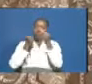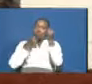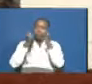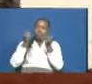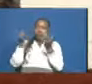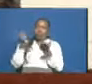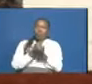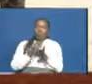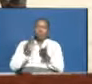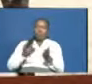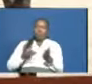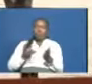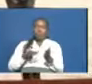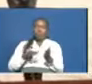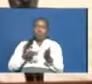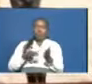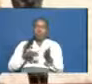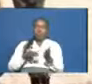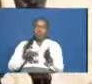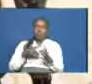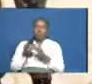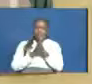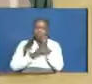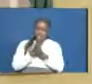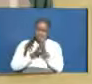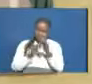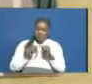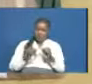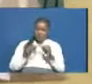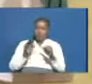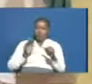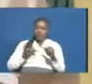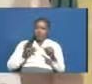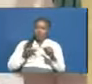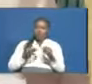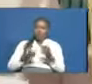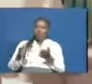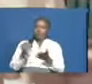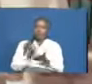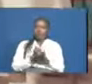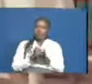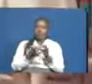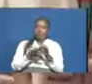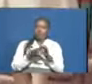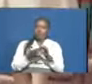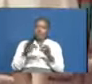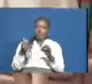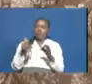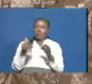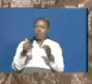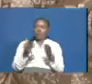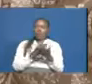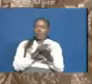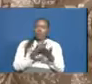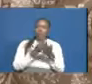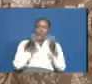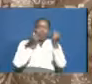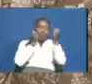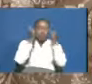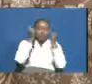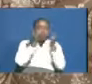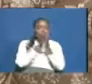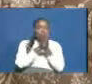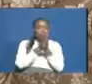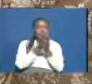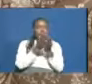recruited women. But agitation continued for women to be recruited to join other units of the military. The military